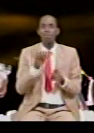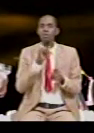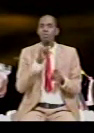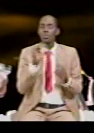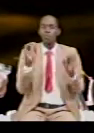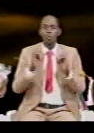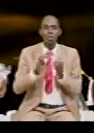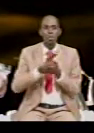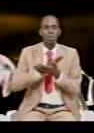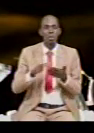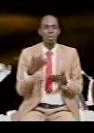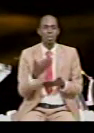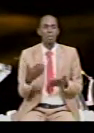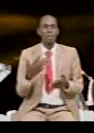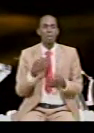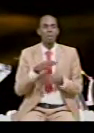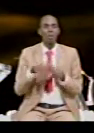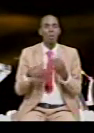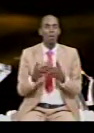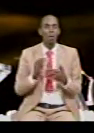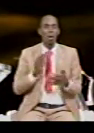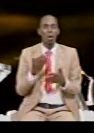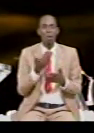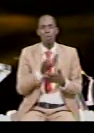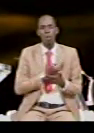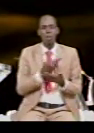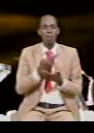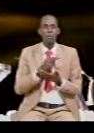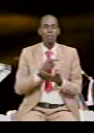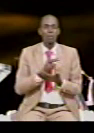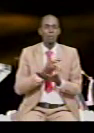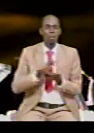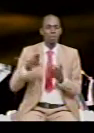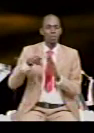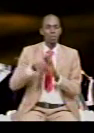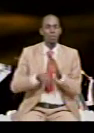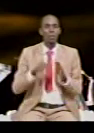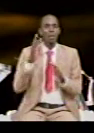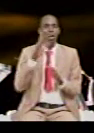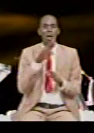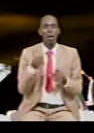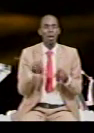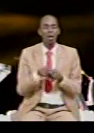our righteousness are as filthy rags, and